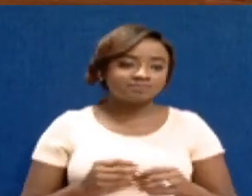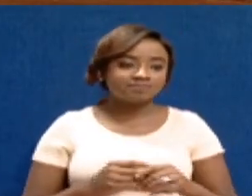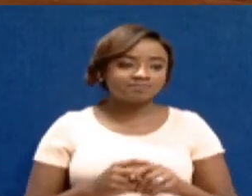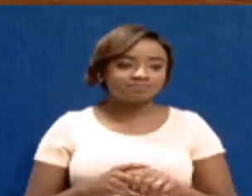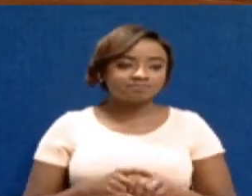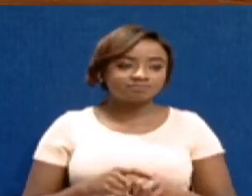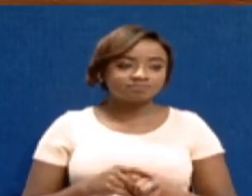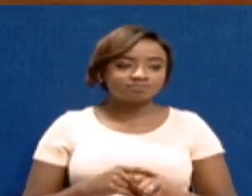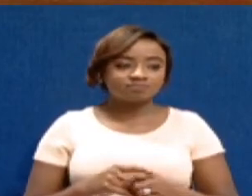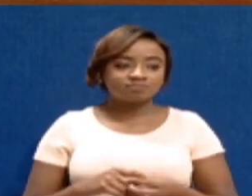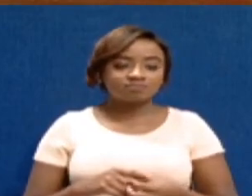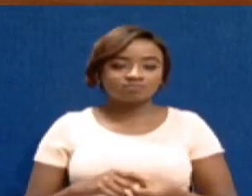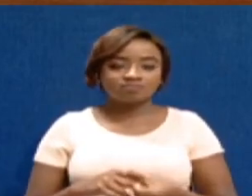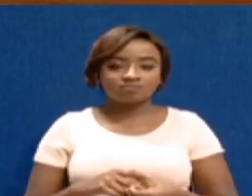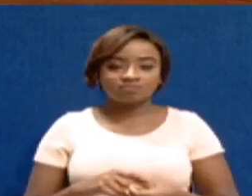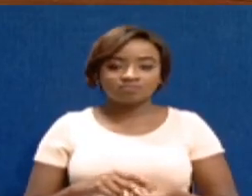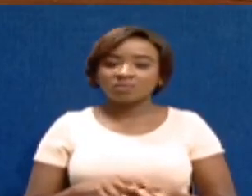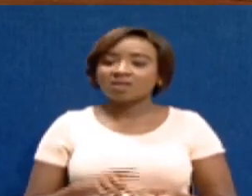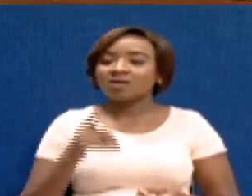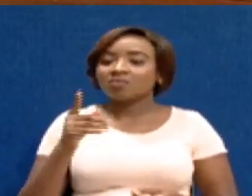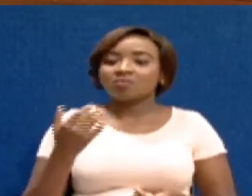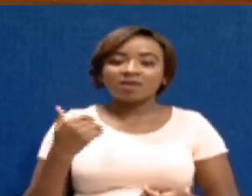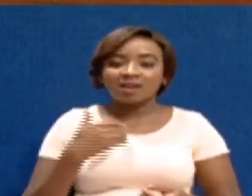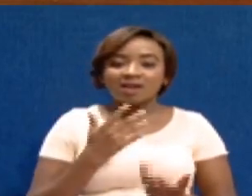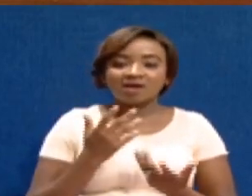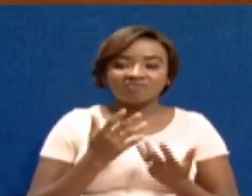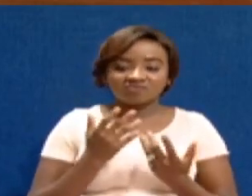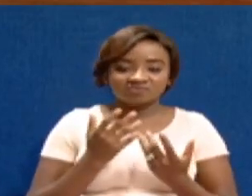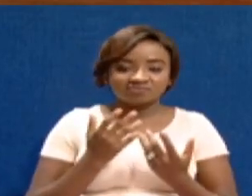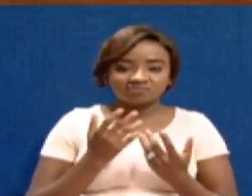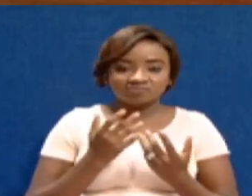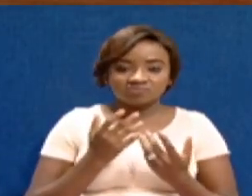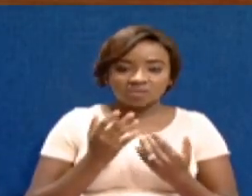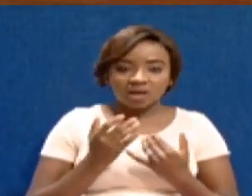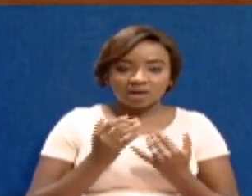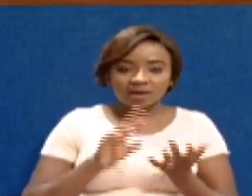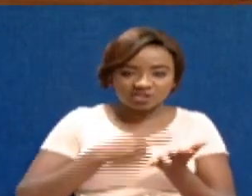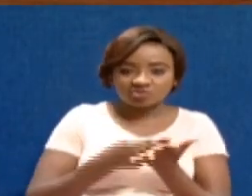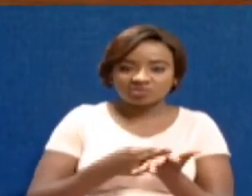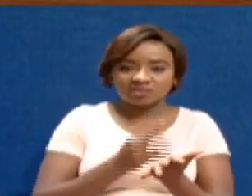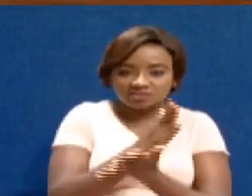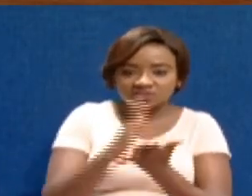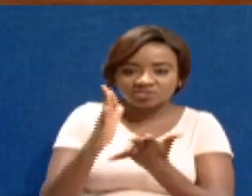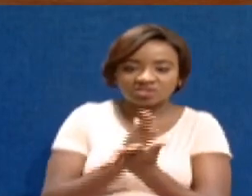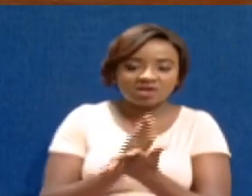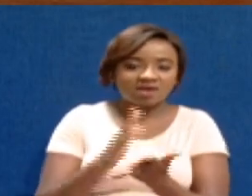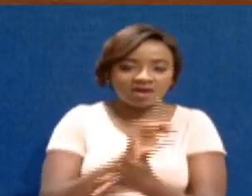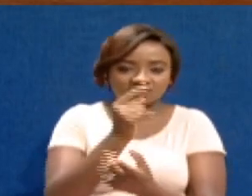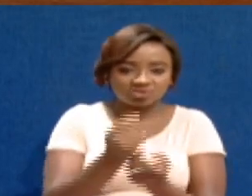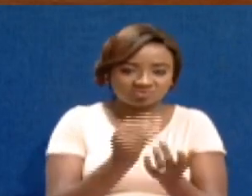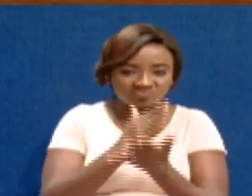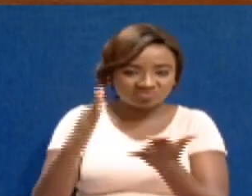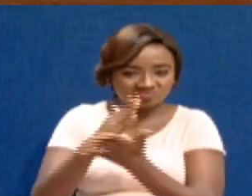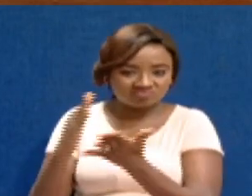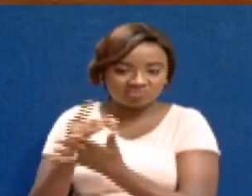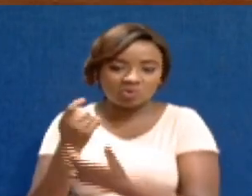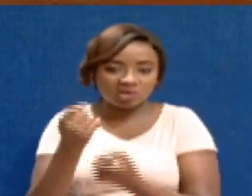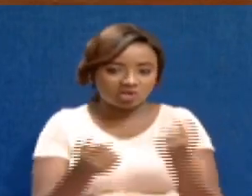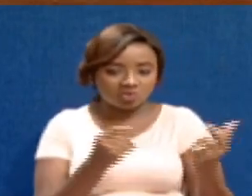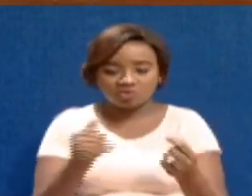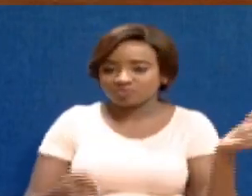annexes of all the meetings, there were town hall meetings. These meetings were not held in secret. Go on, boss. Jeff, remember when the BBI task force was